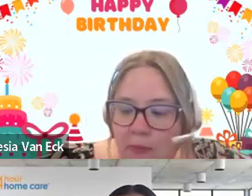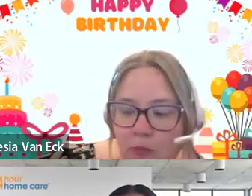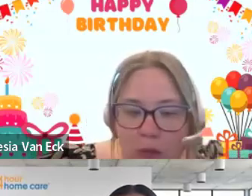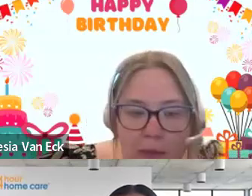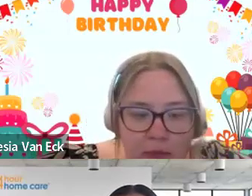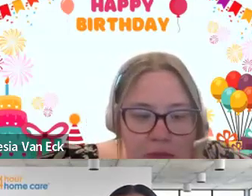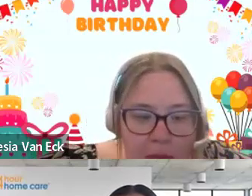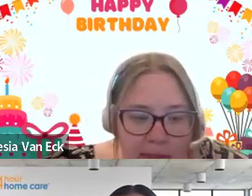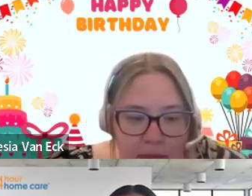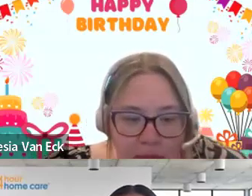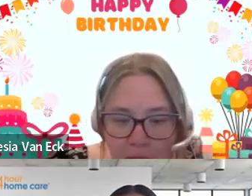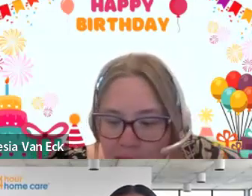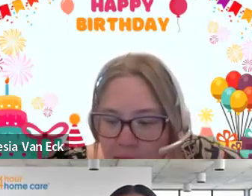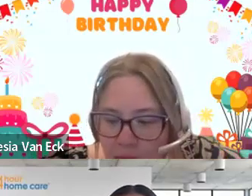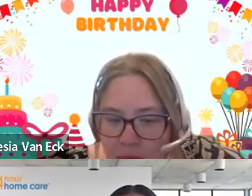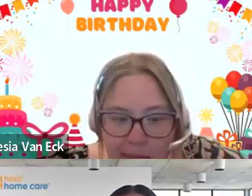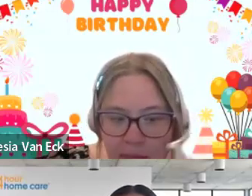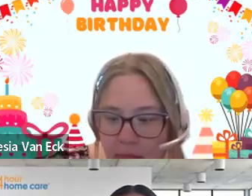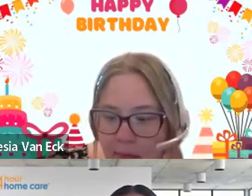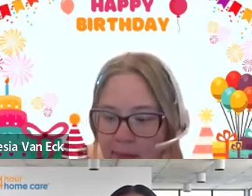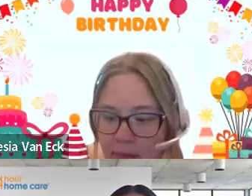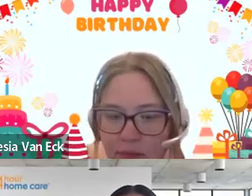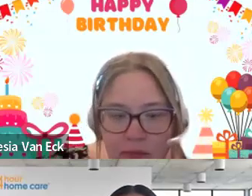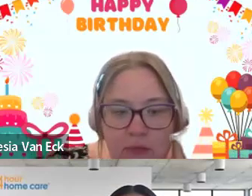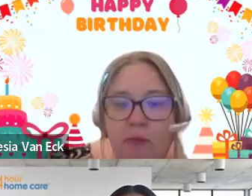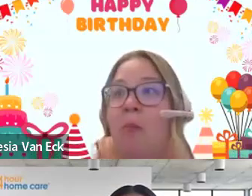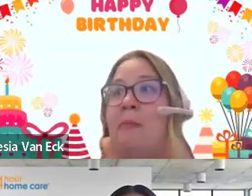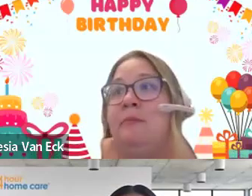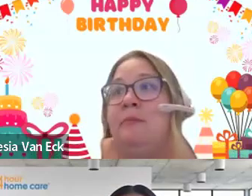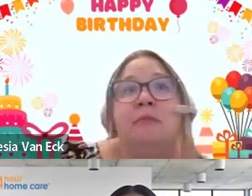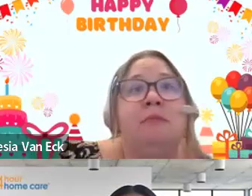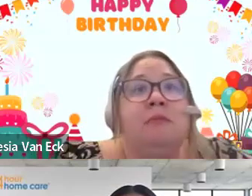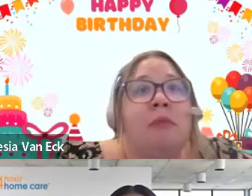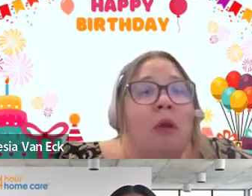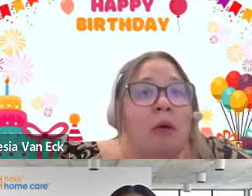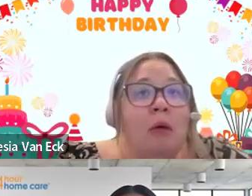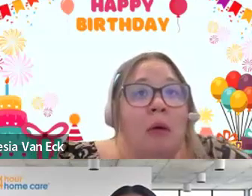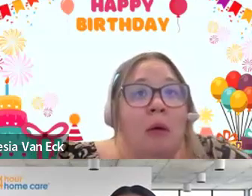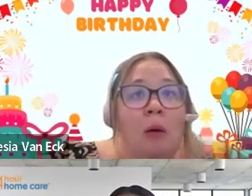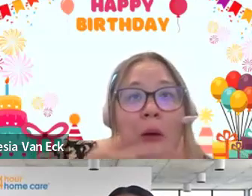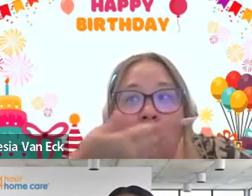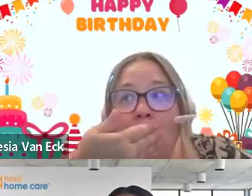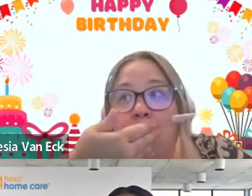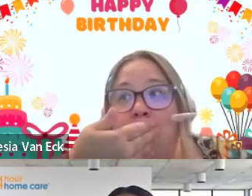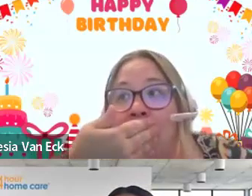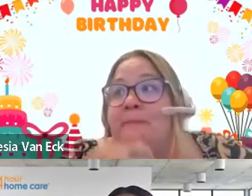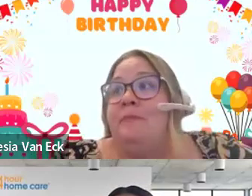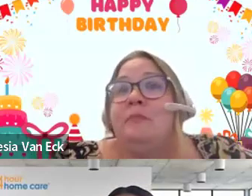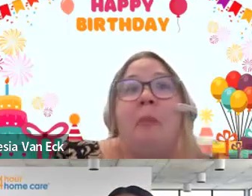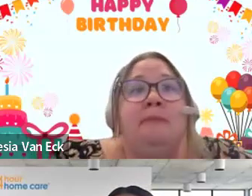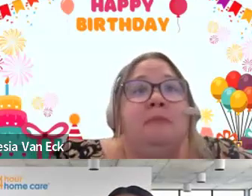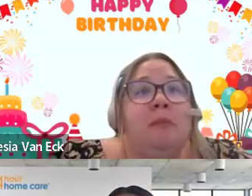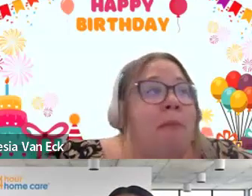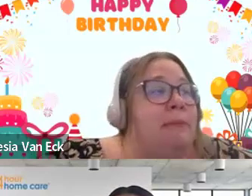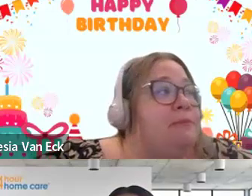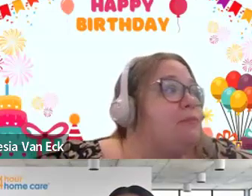ASL is a great opportunity for us. So I am really looking forward to those service providers that are going to be interested